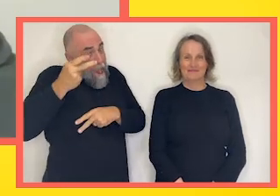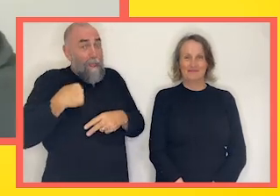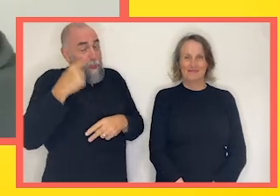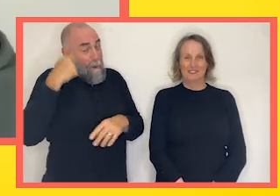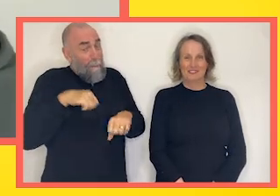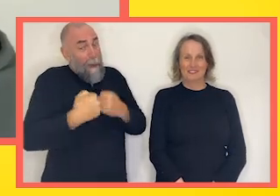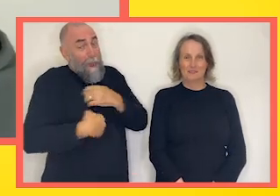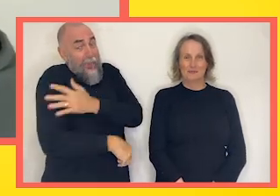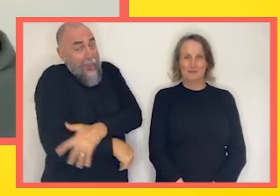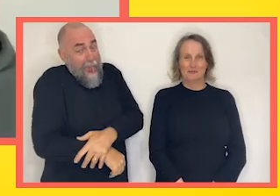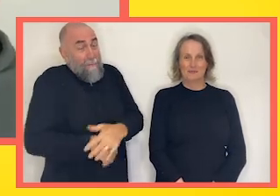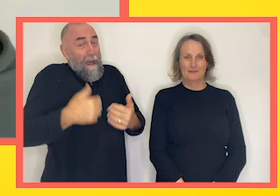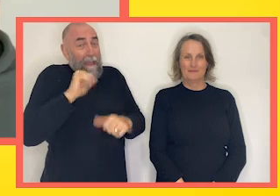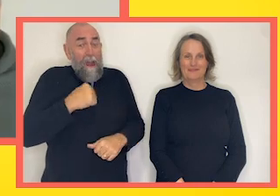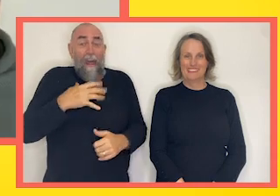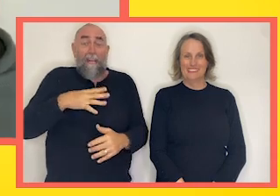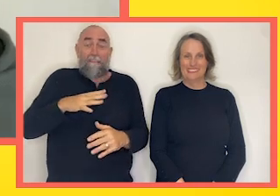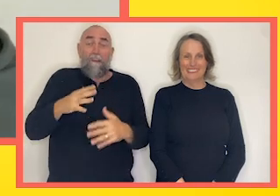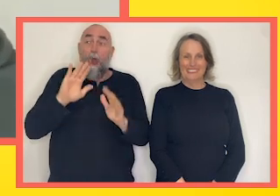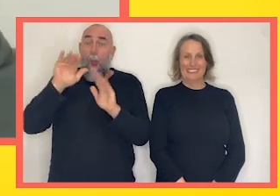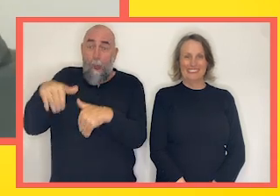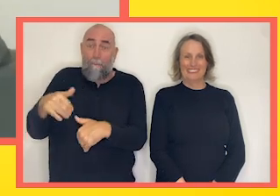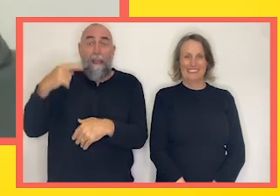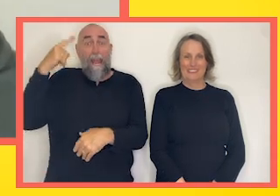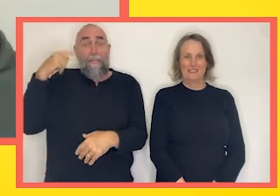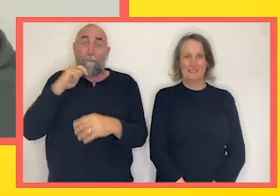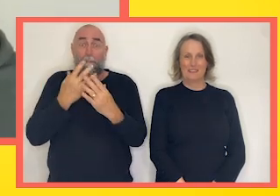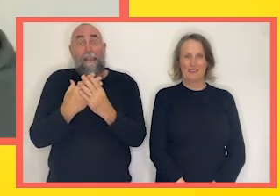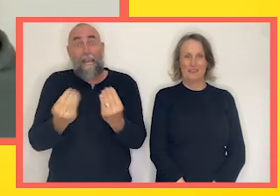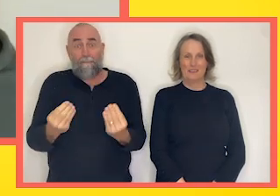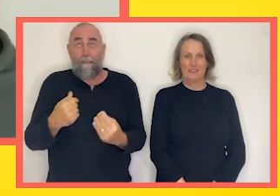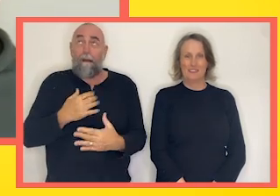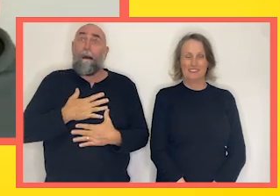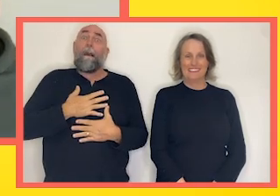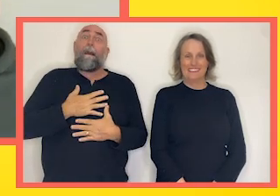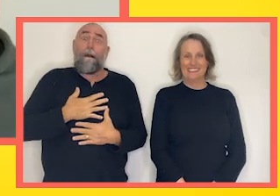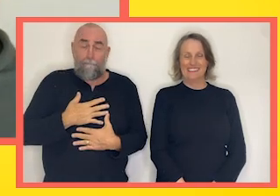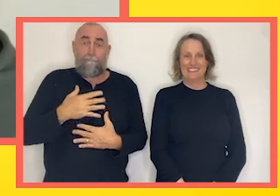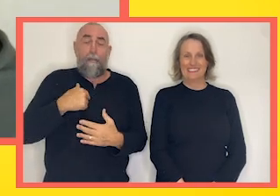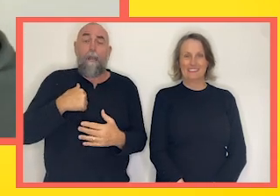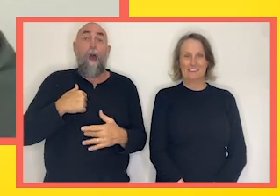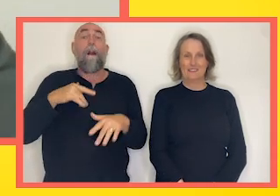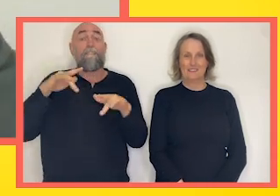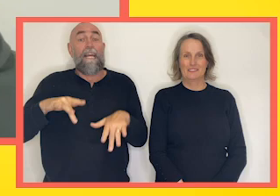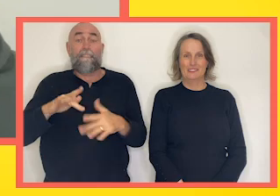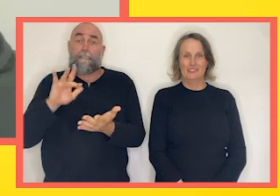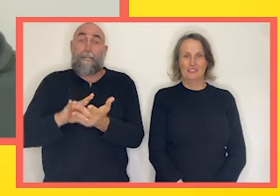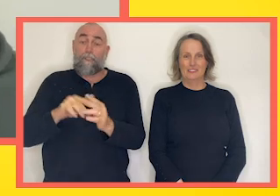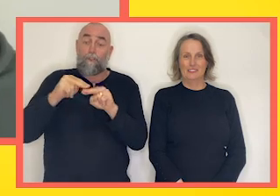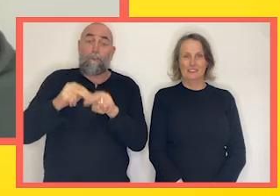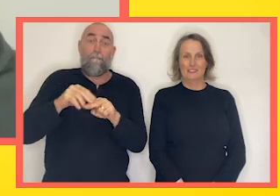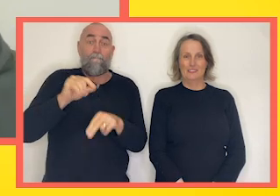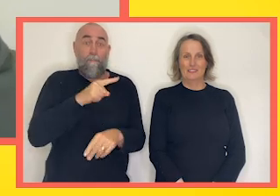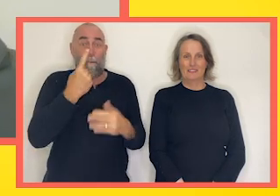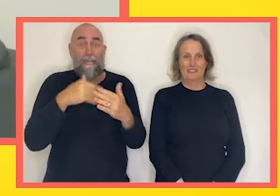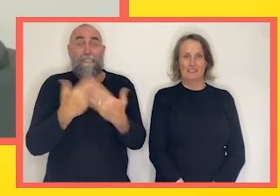going to break my arm. I'm going to have to go home and go, well, London's off, Paralympics are gone, and I haven't went surfing